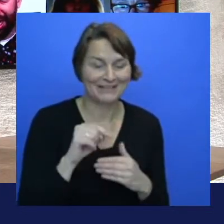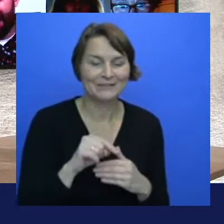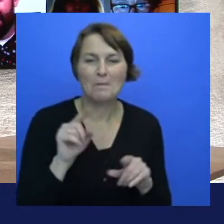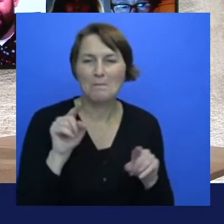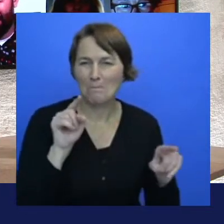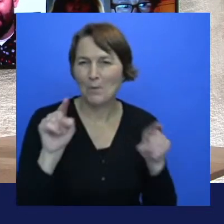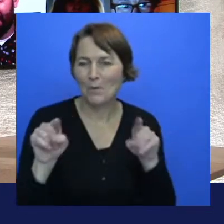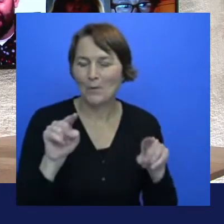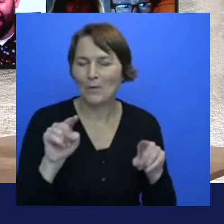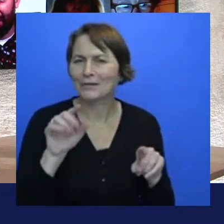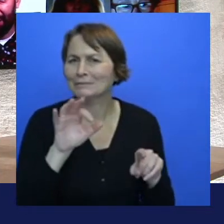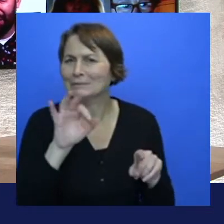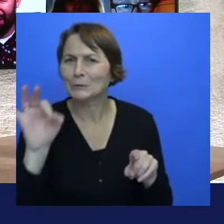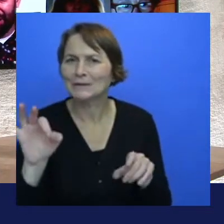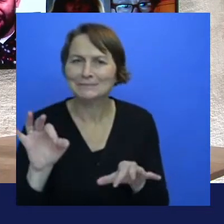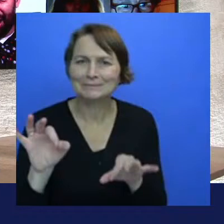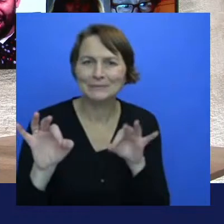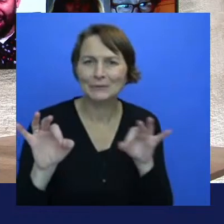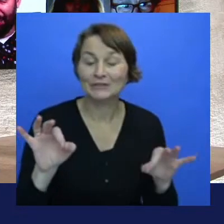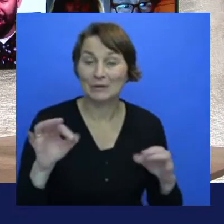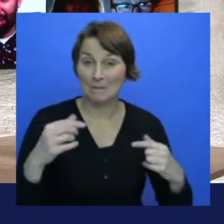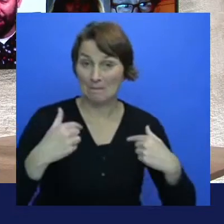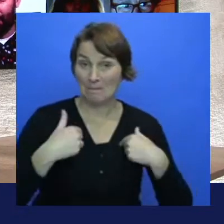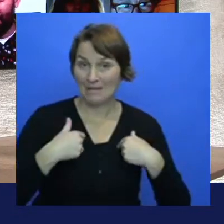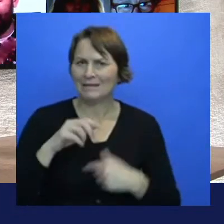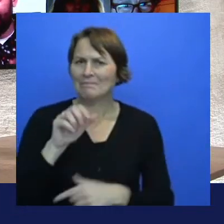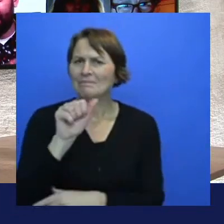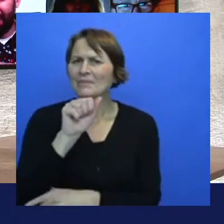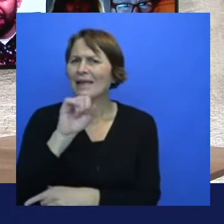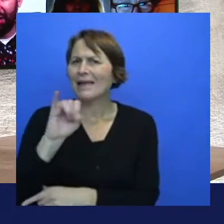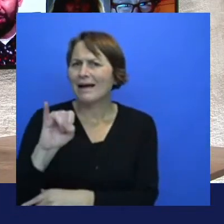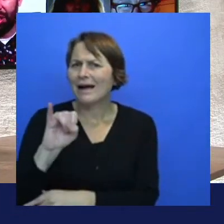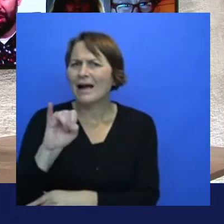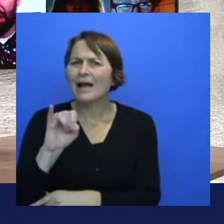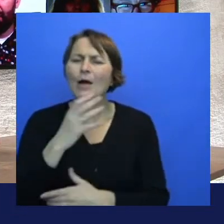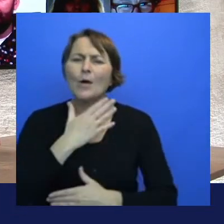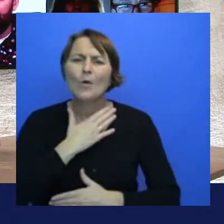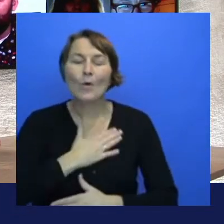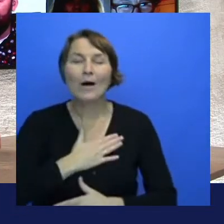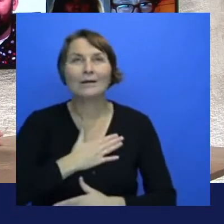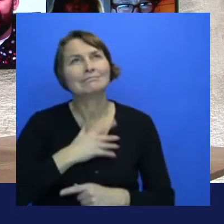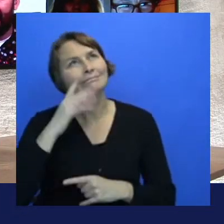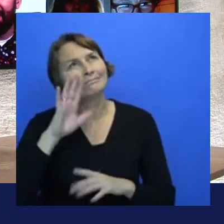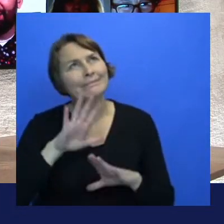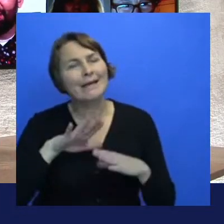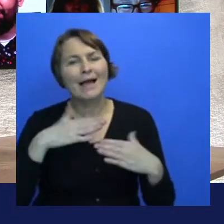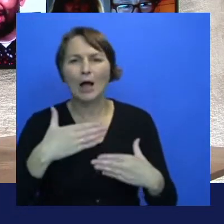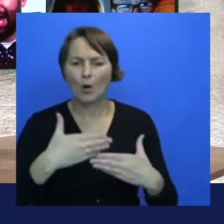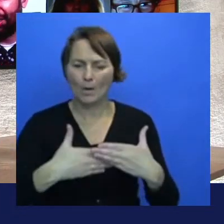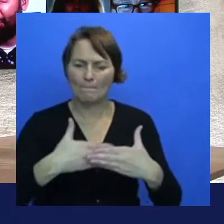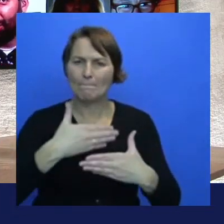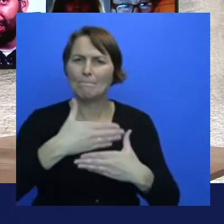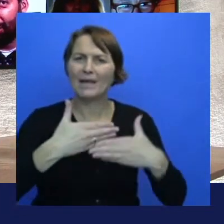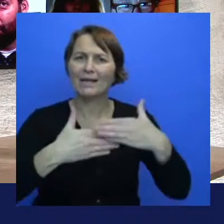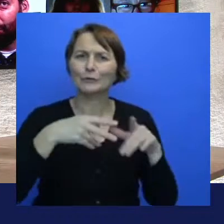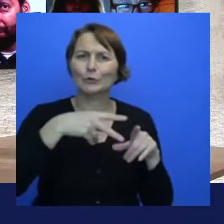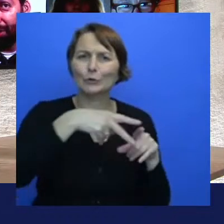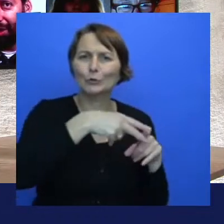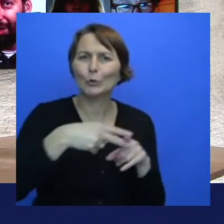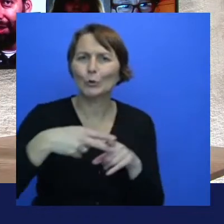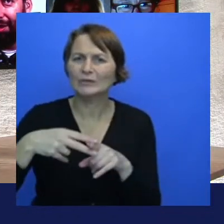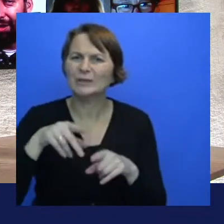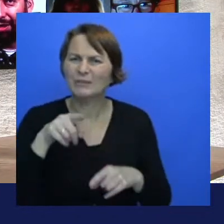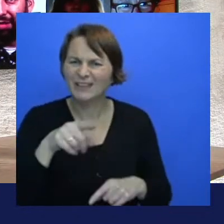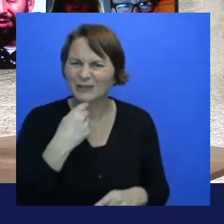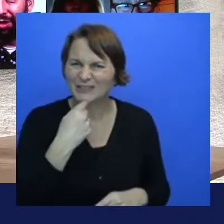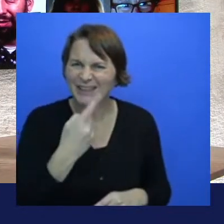AI from like I like building tools perspective, but you all make AI that people actually use,